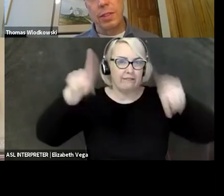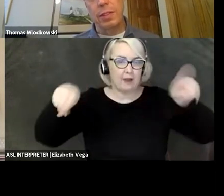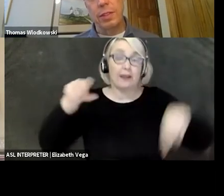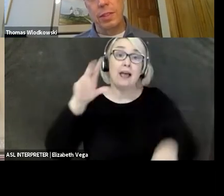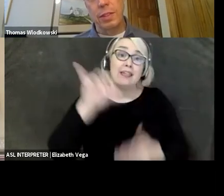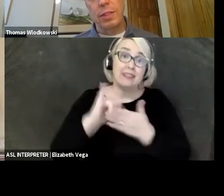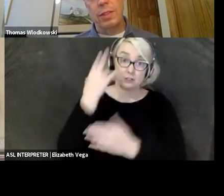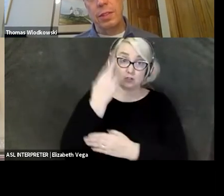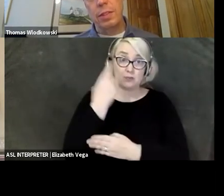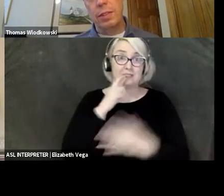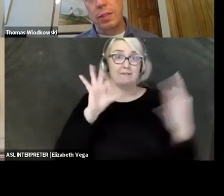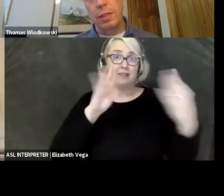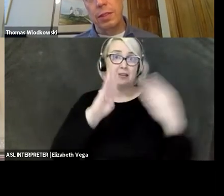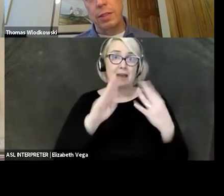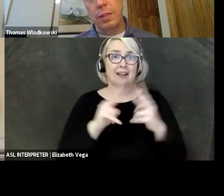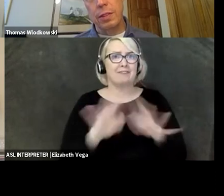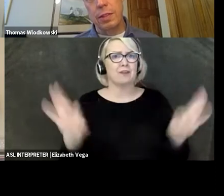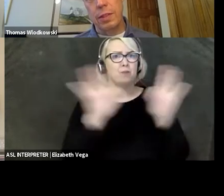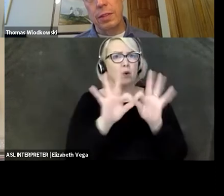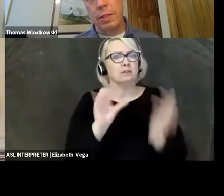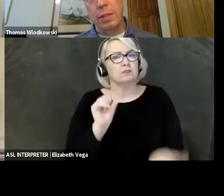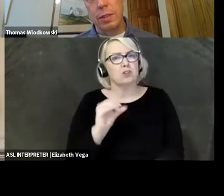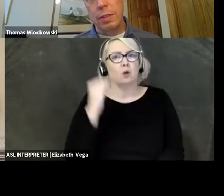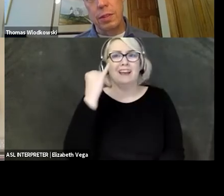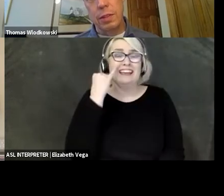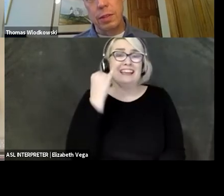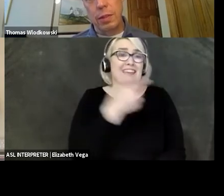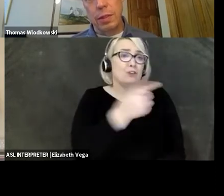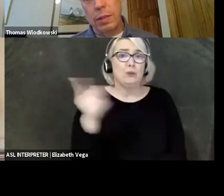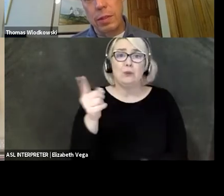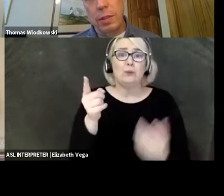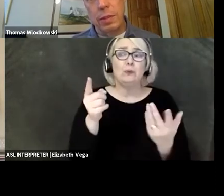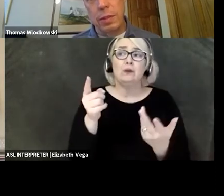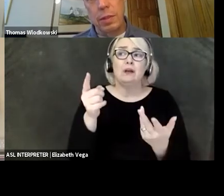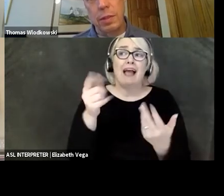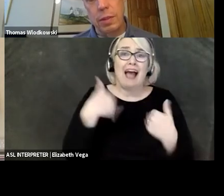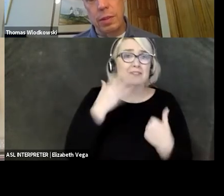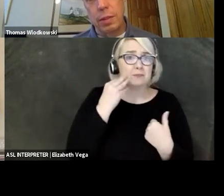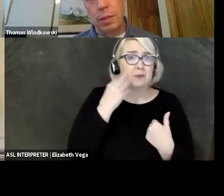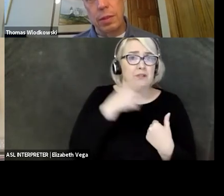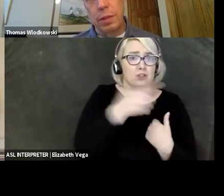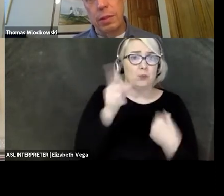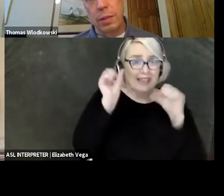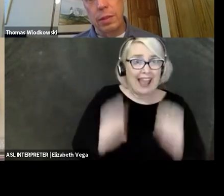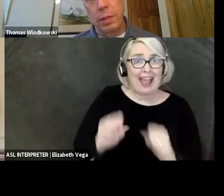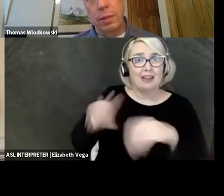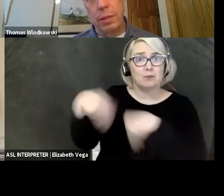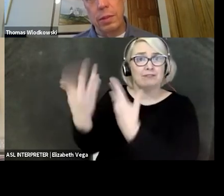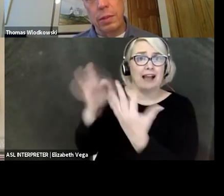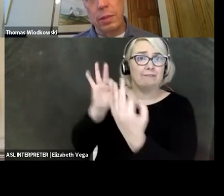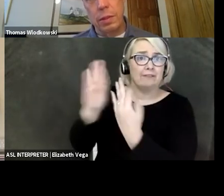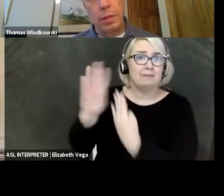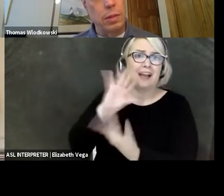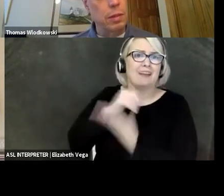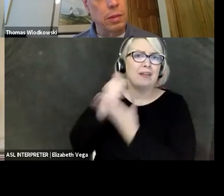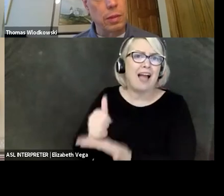important. So if people have the opportunity or resource to give feedback, that's very helpful to either the entity that created